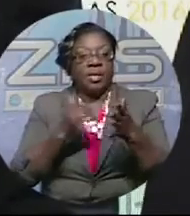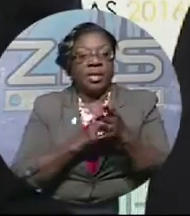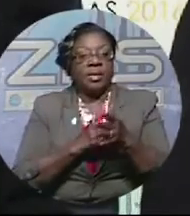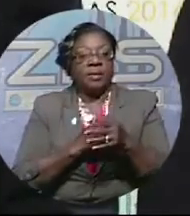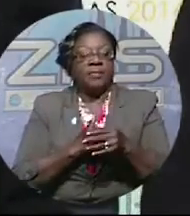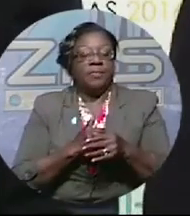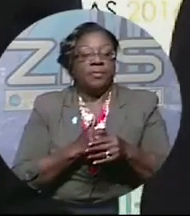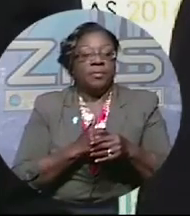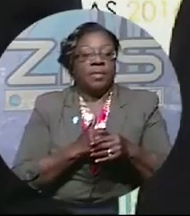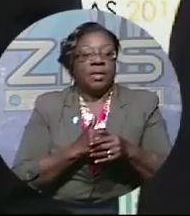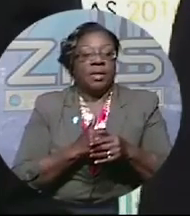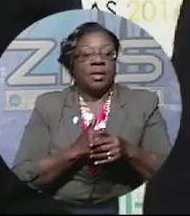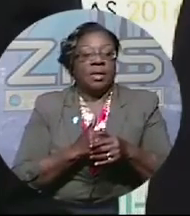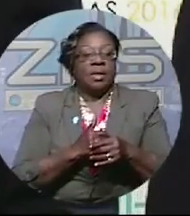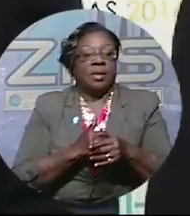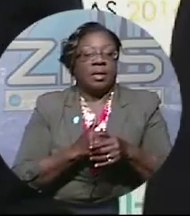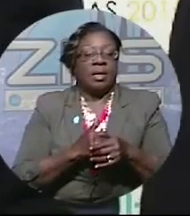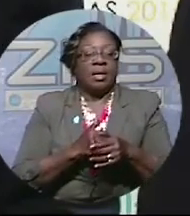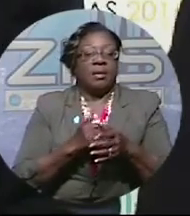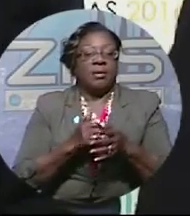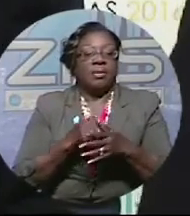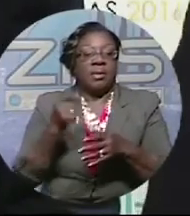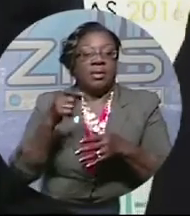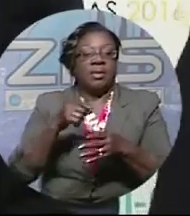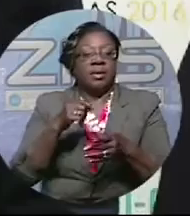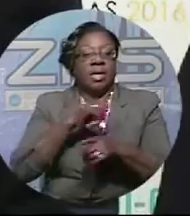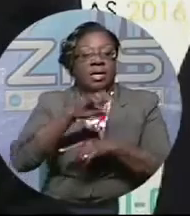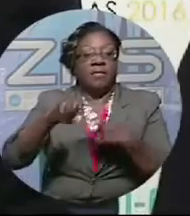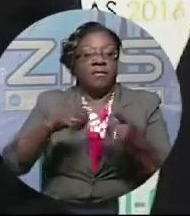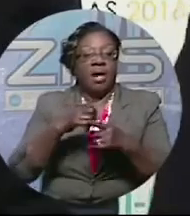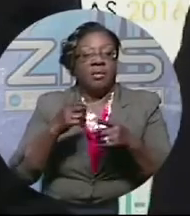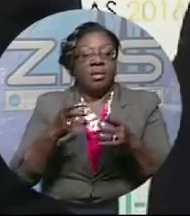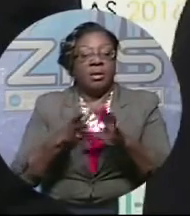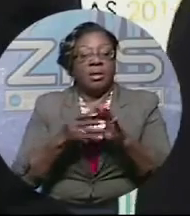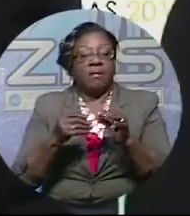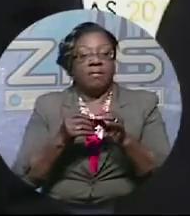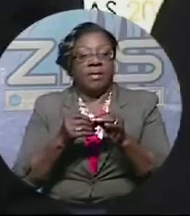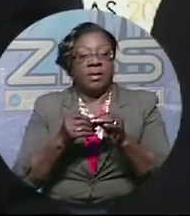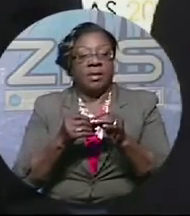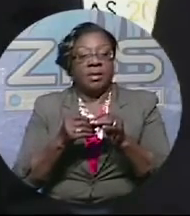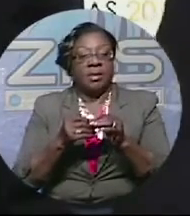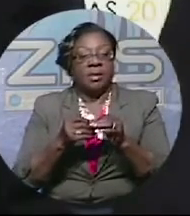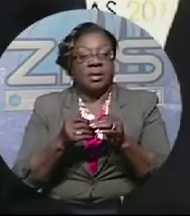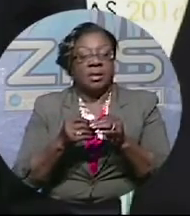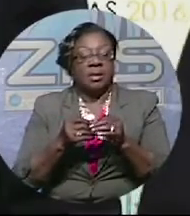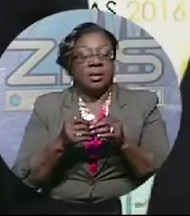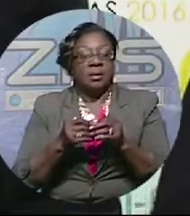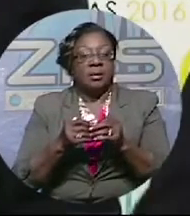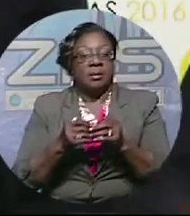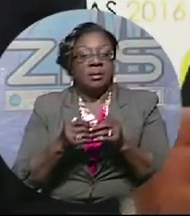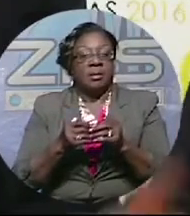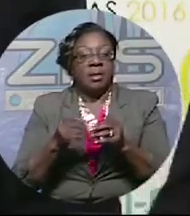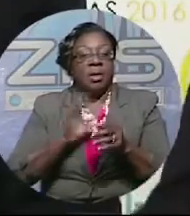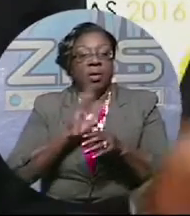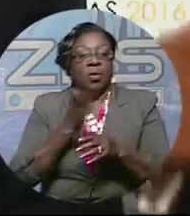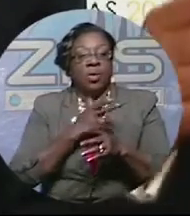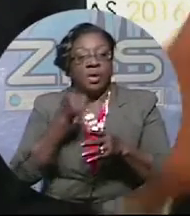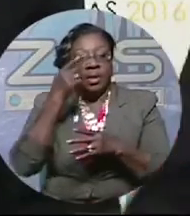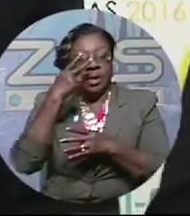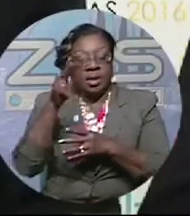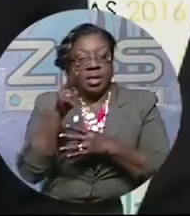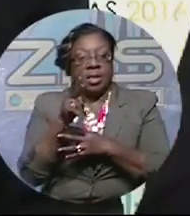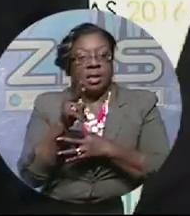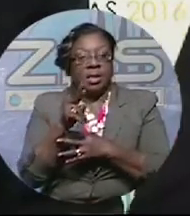we stood in the wild environment before this was ever existing. We see